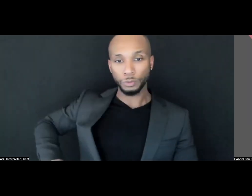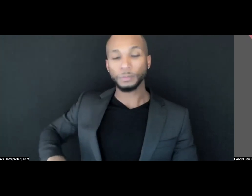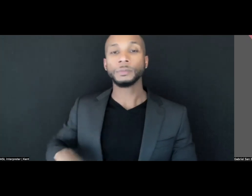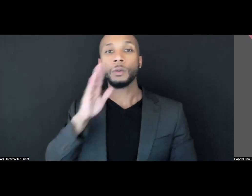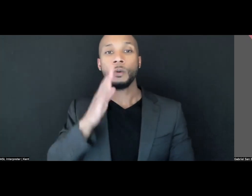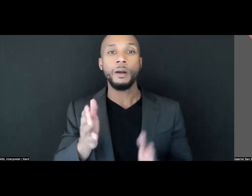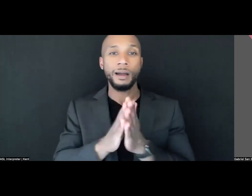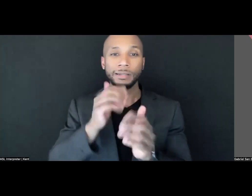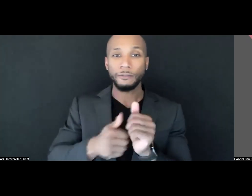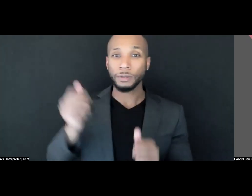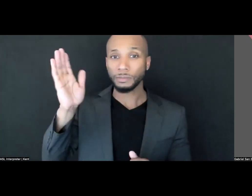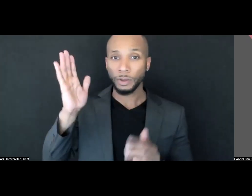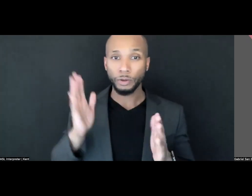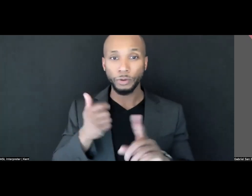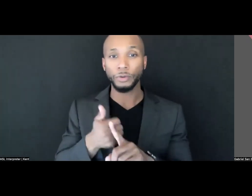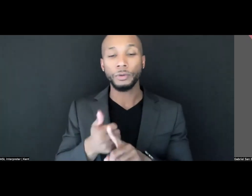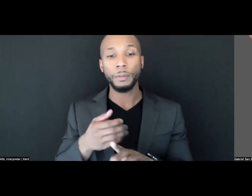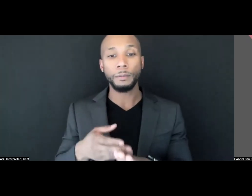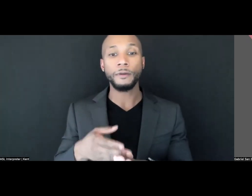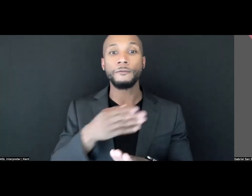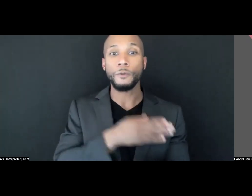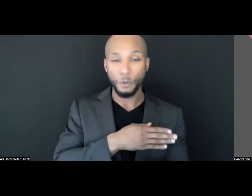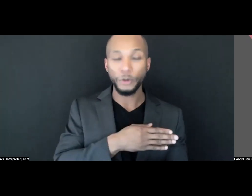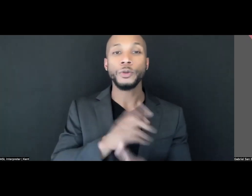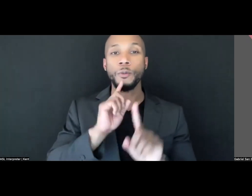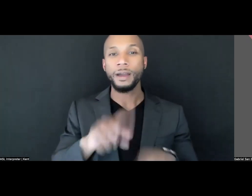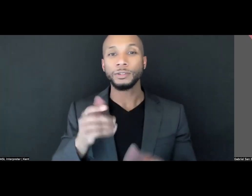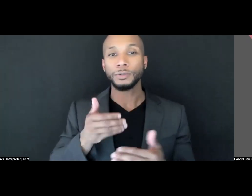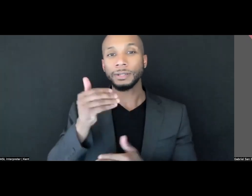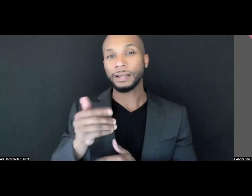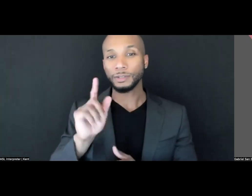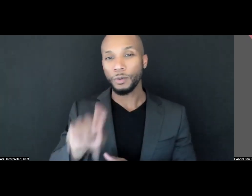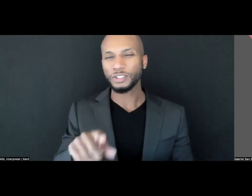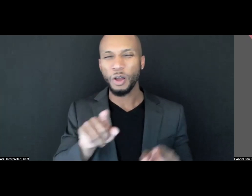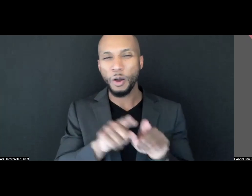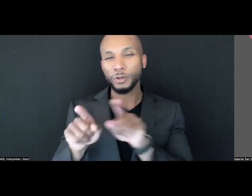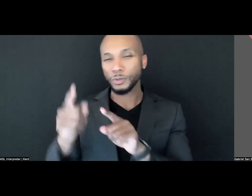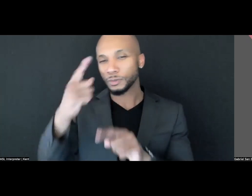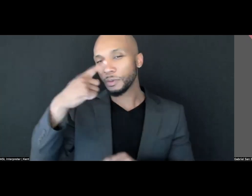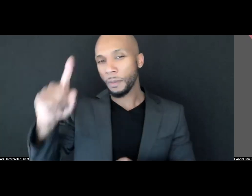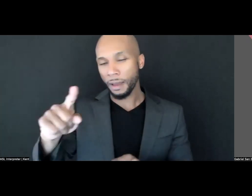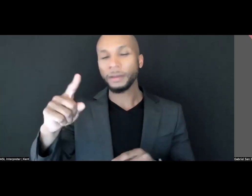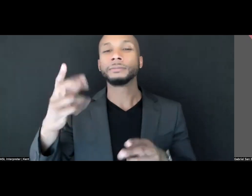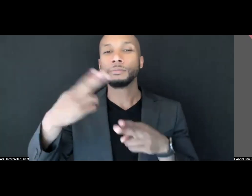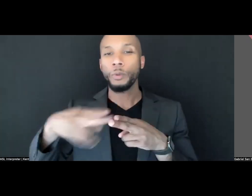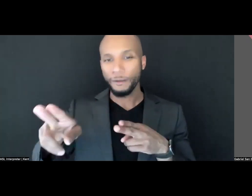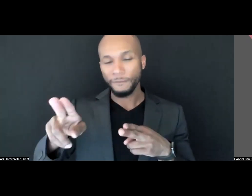speaker to please just, before you answer the next question, if you could also give us a brief verbal description